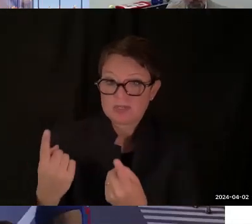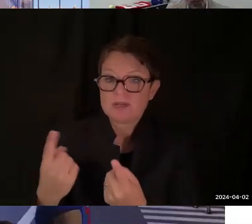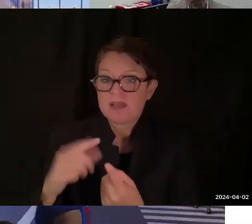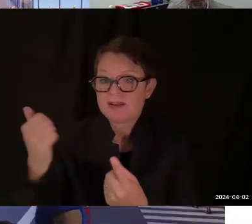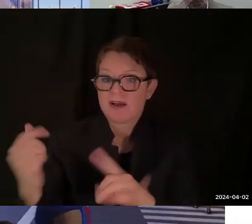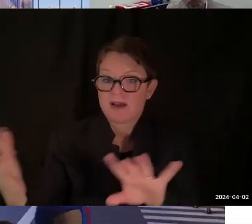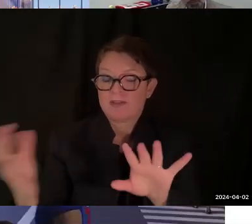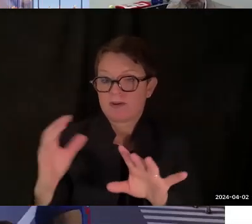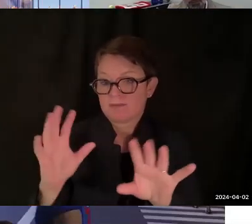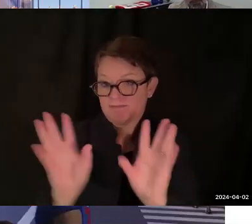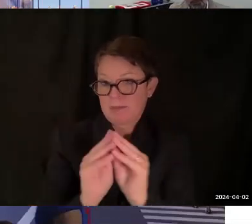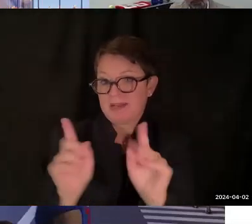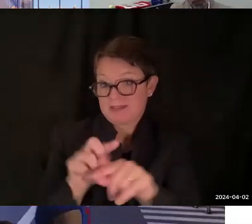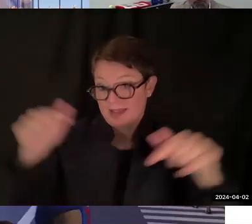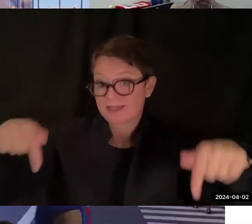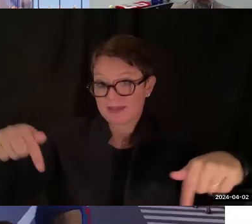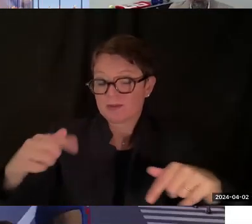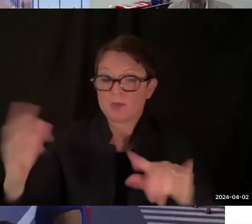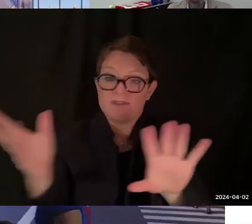forums like this.